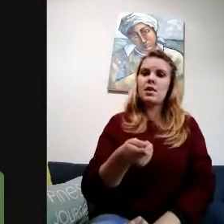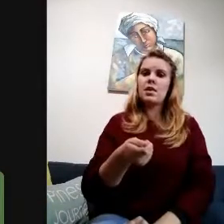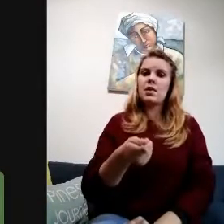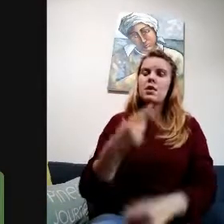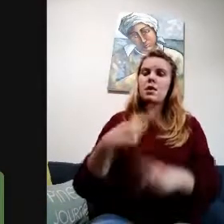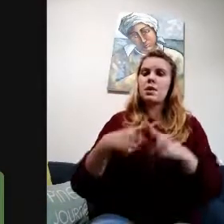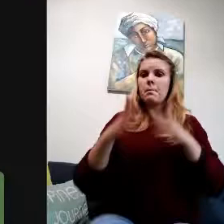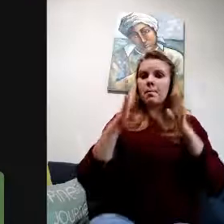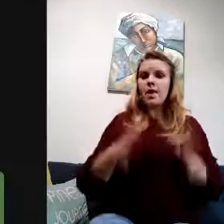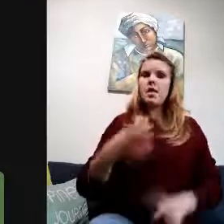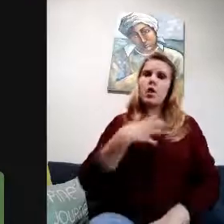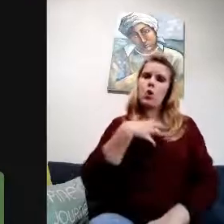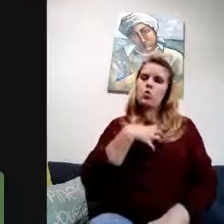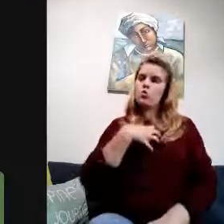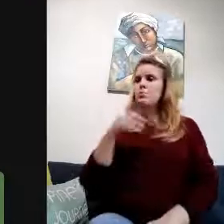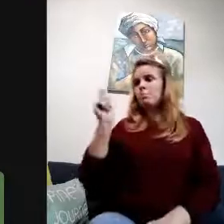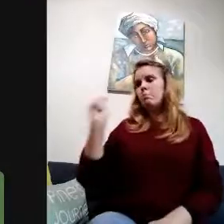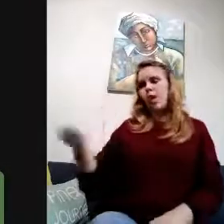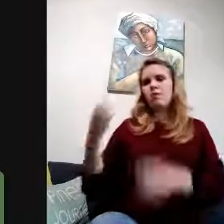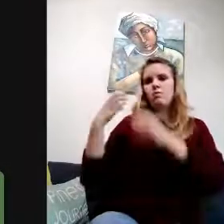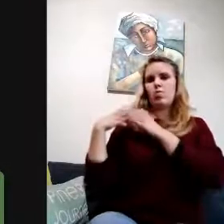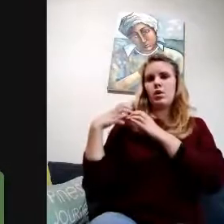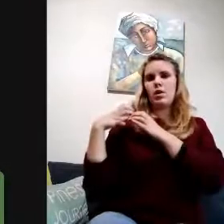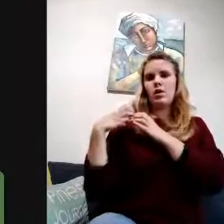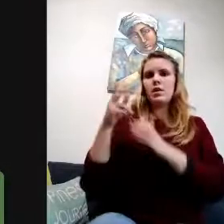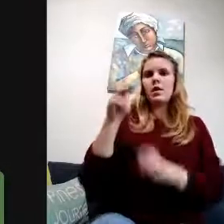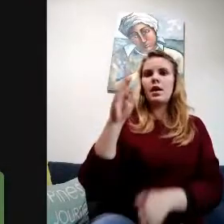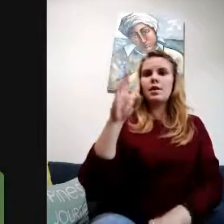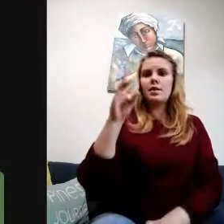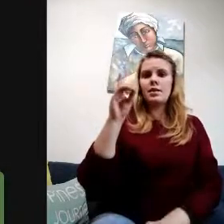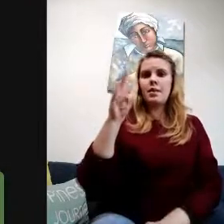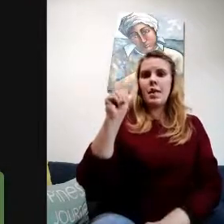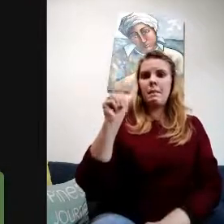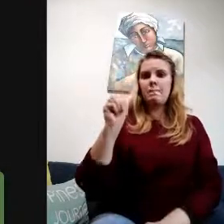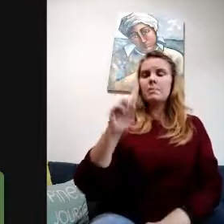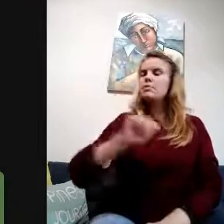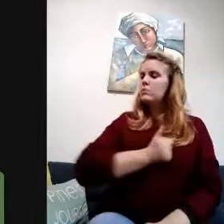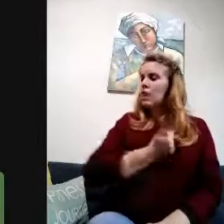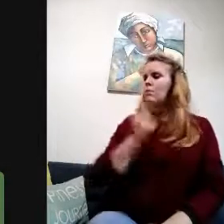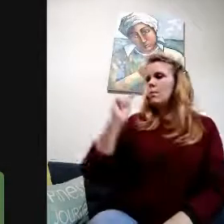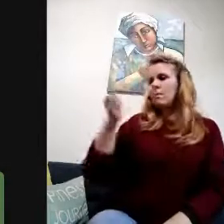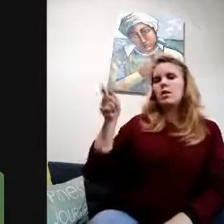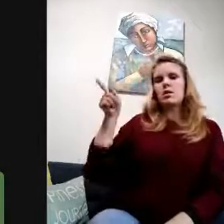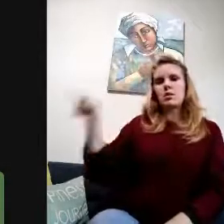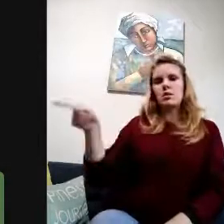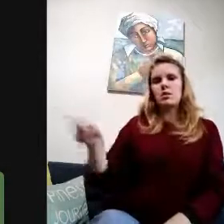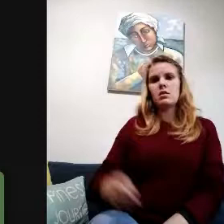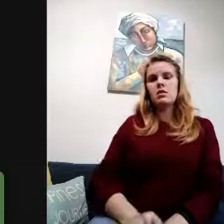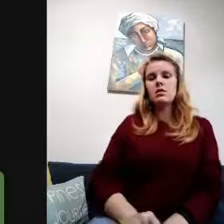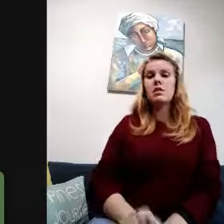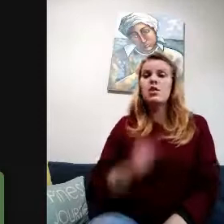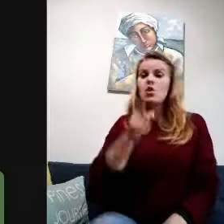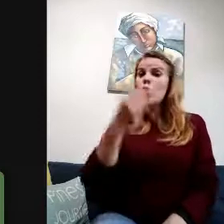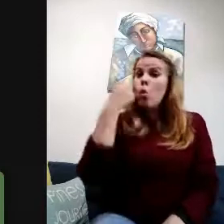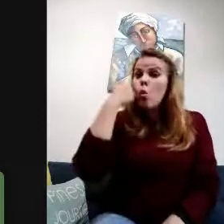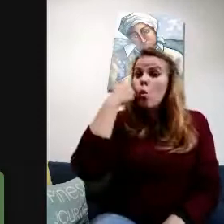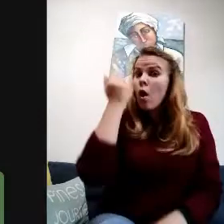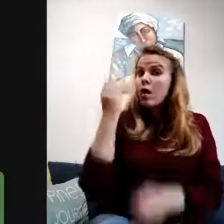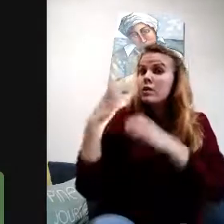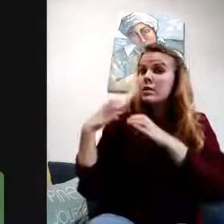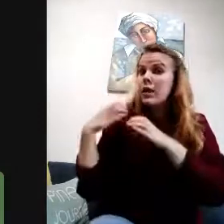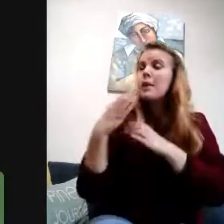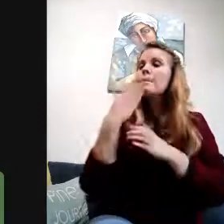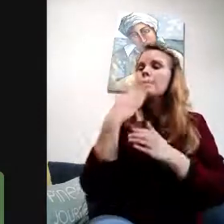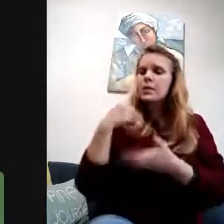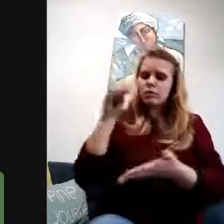their own accounts directly with KDM. So it's important that if you want to have a caddy, please book and